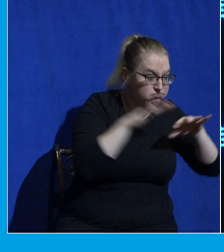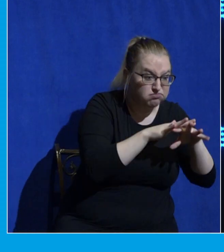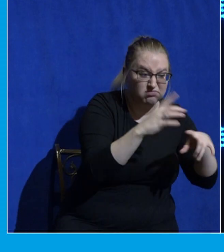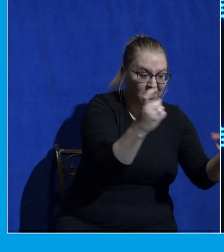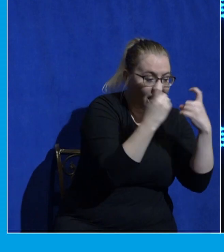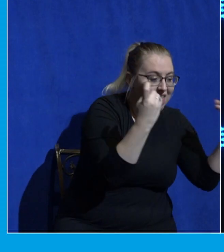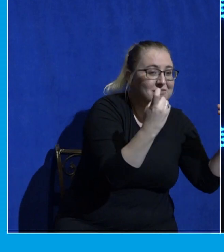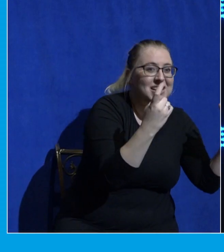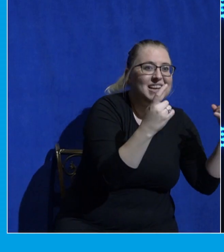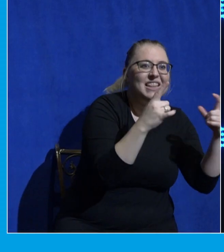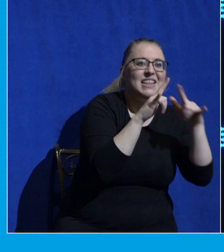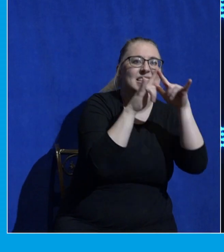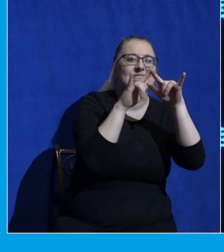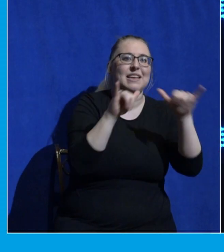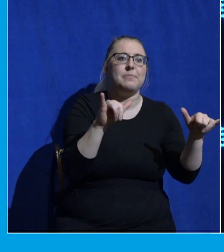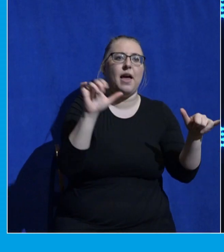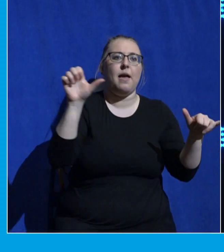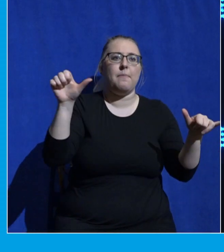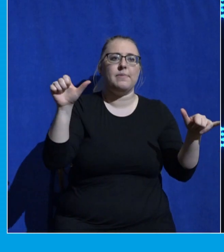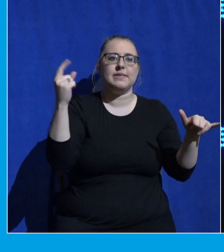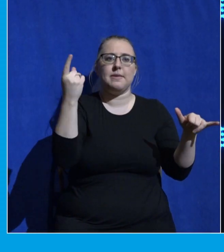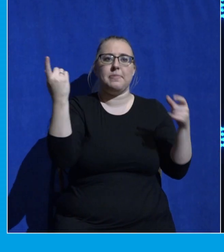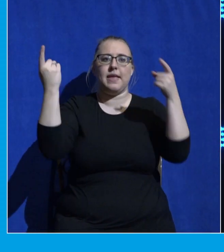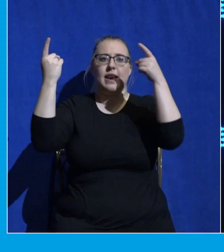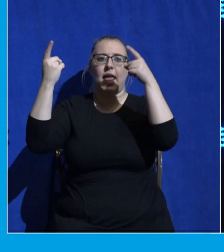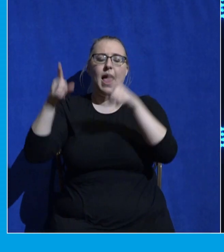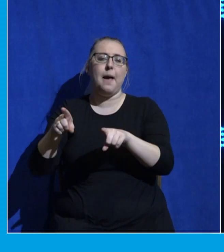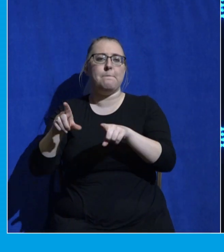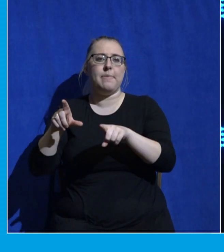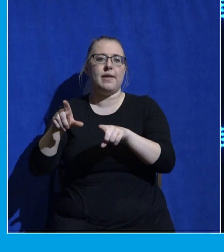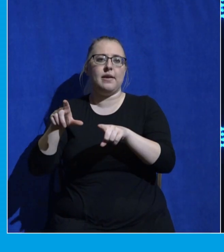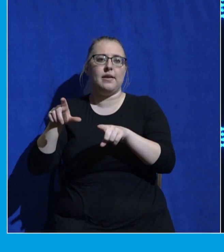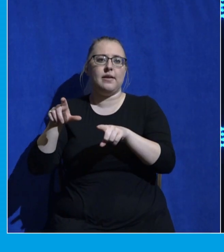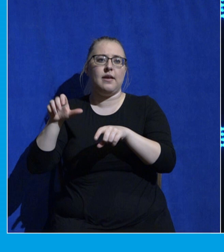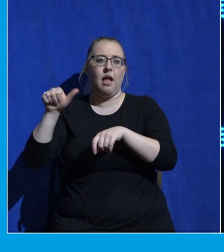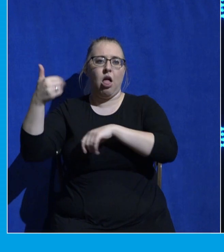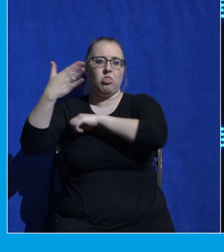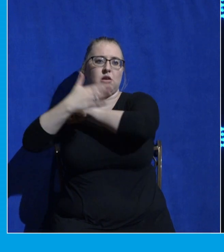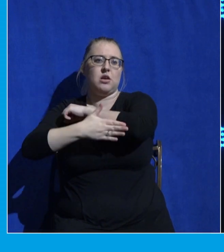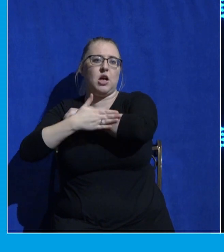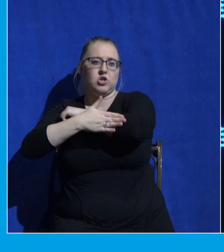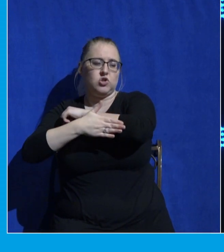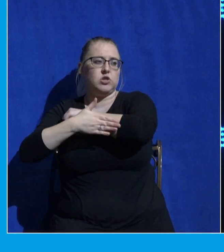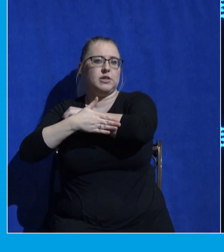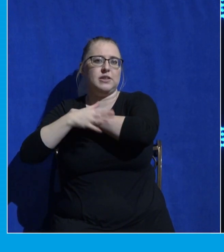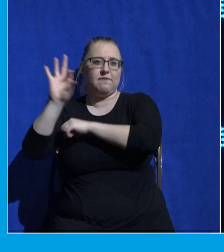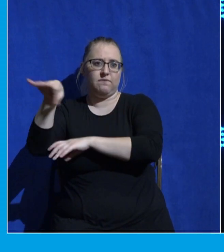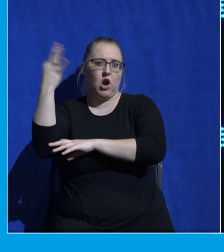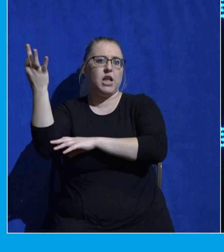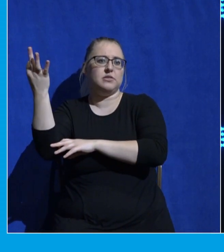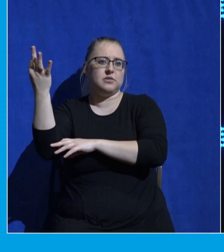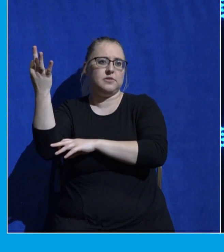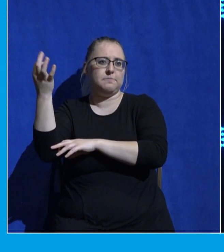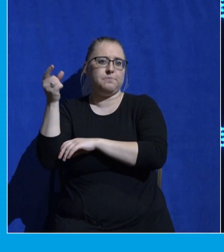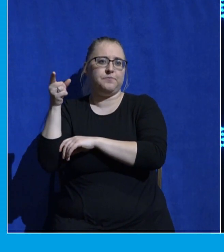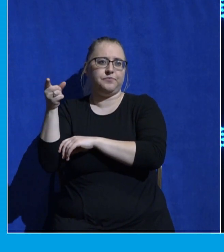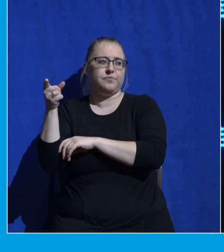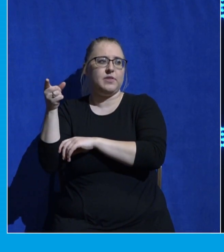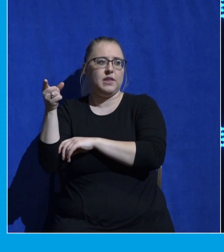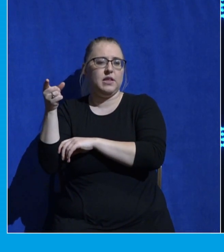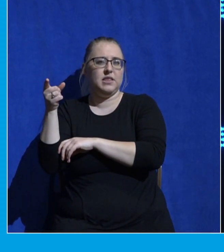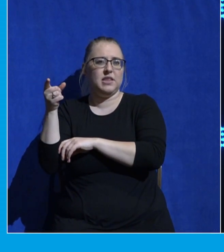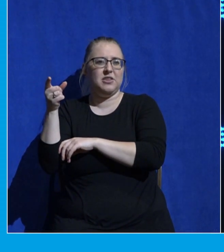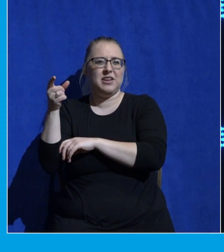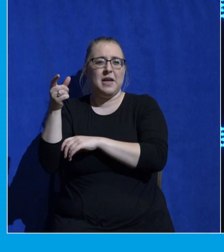exact time, there was something else happening an ocean away. 6 hours ahead in France, it's likely that